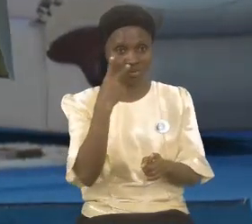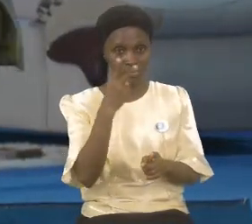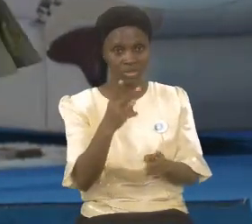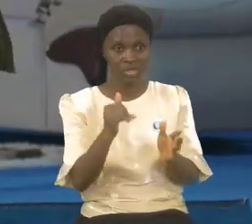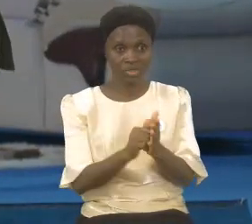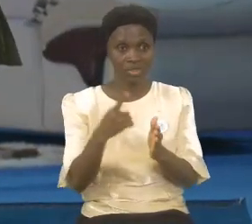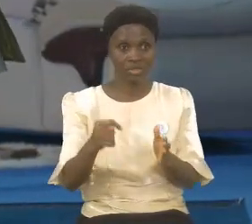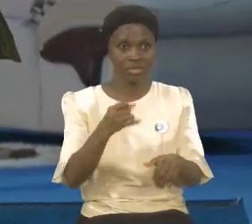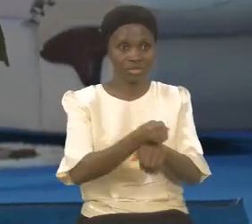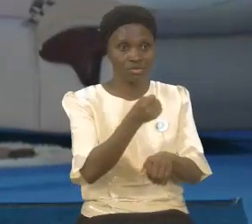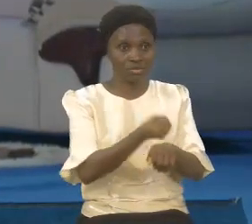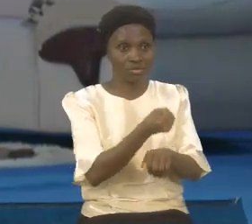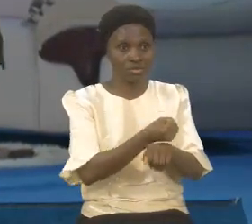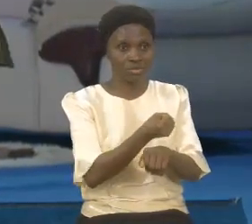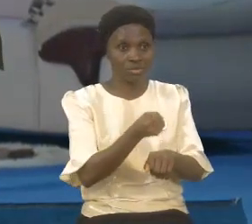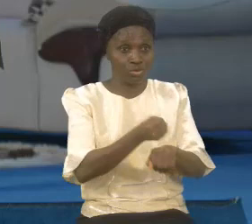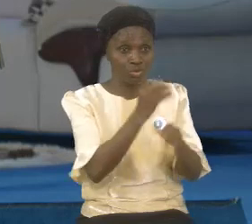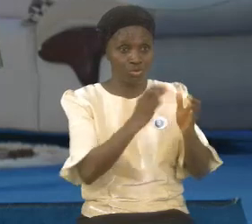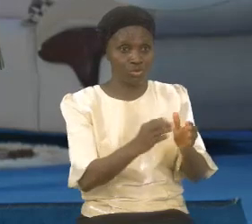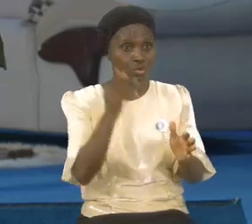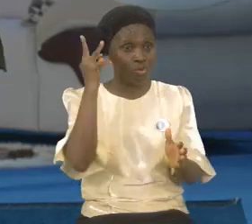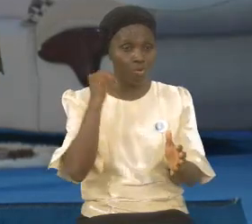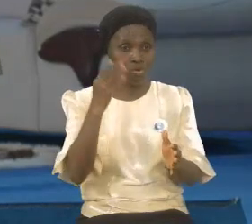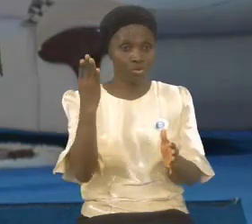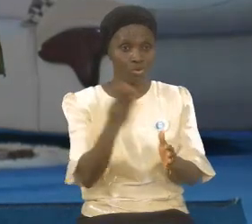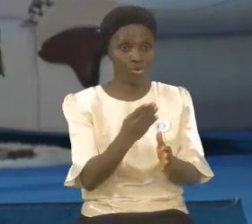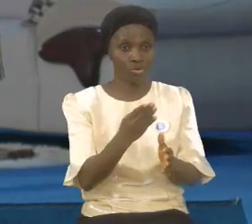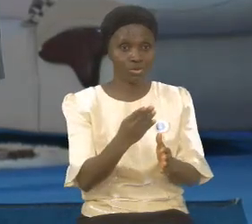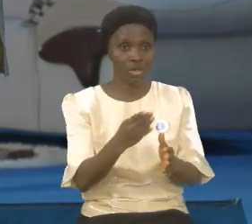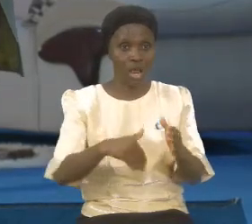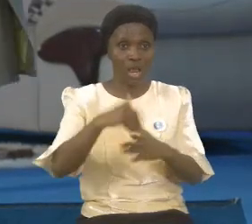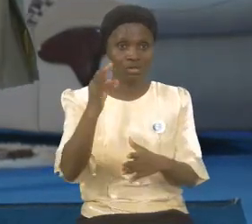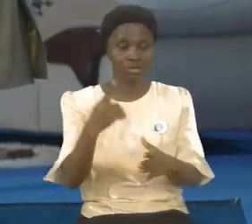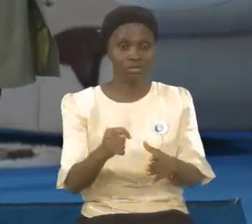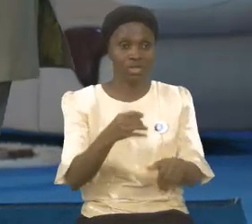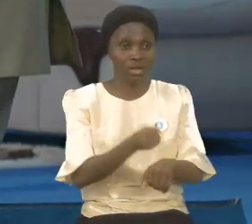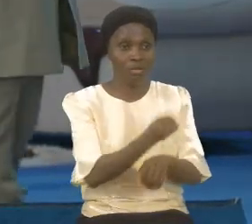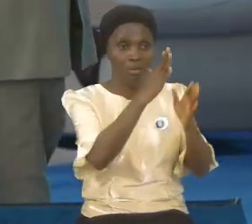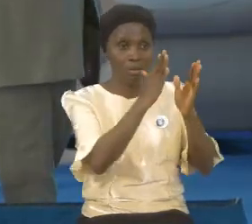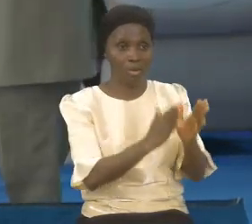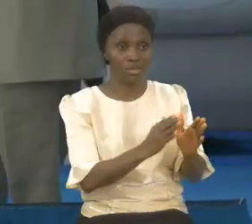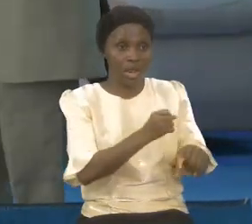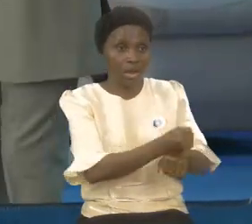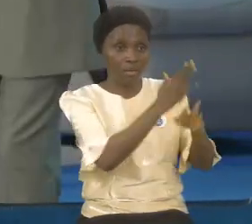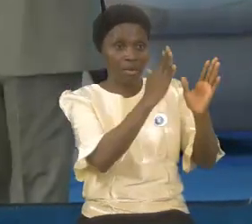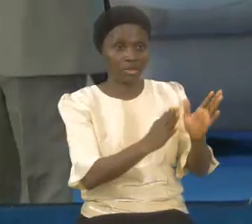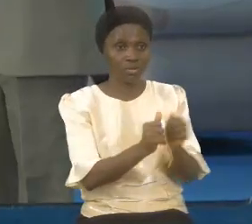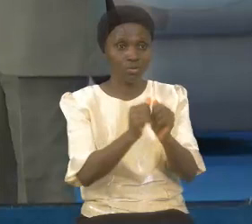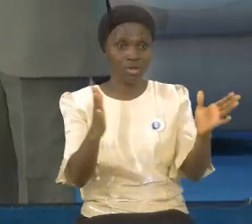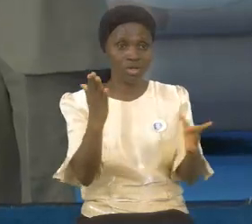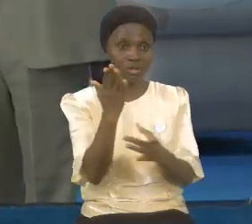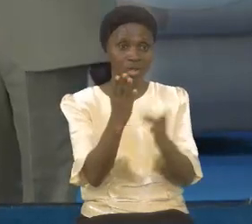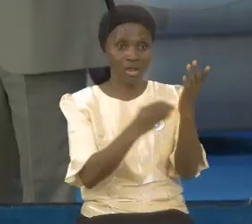stone was cut out of the mountain without hands, and that it break